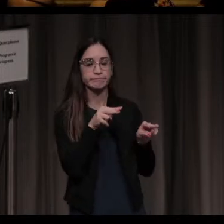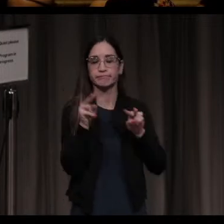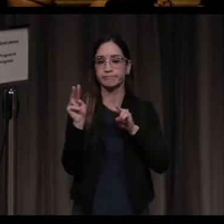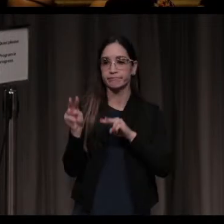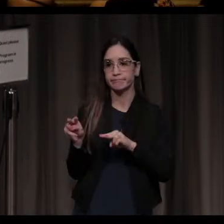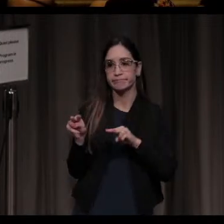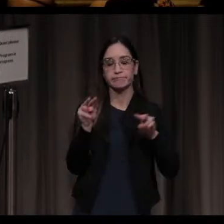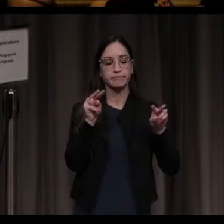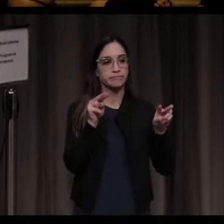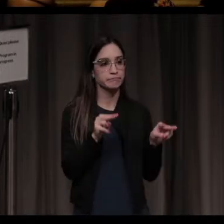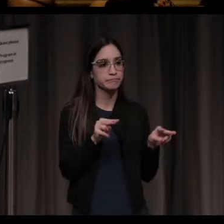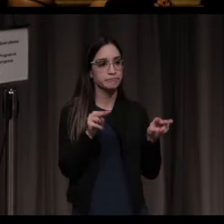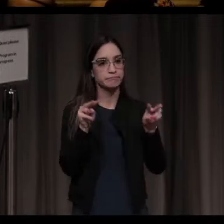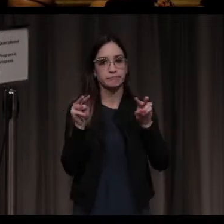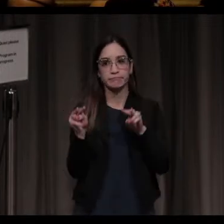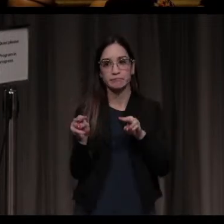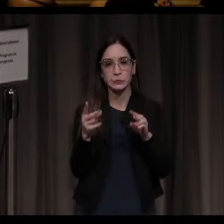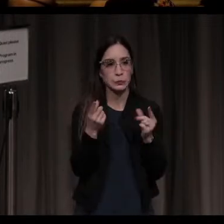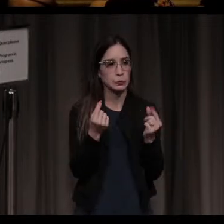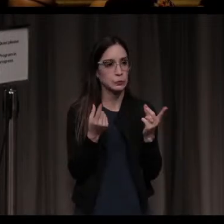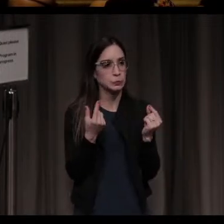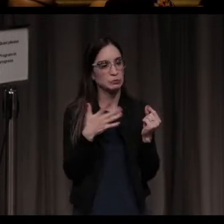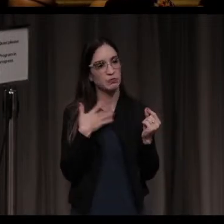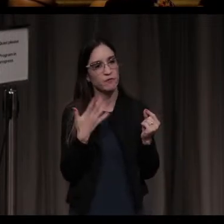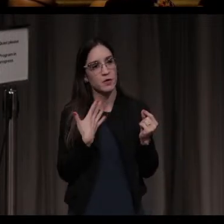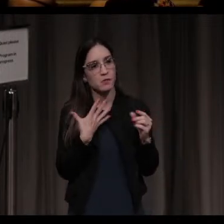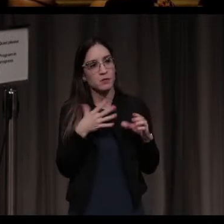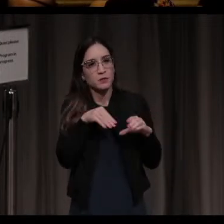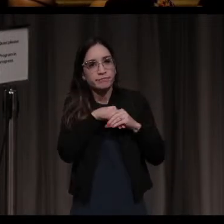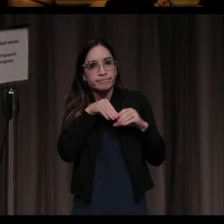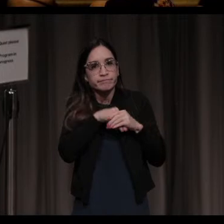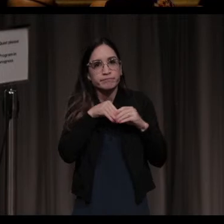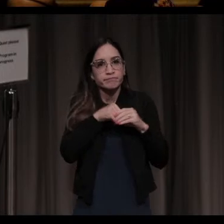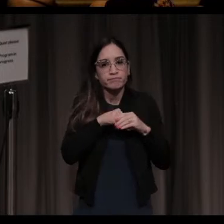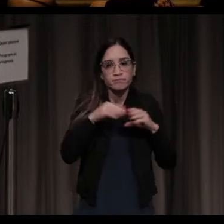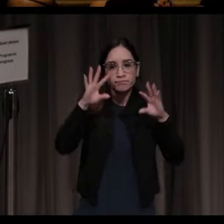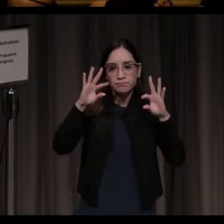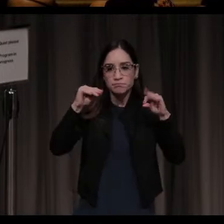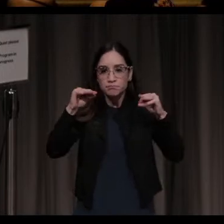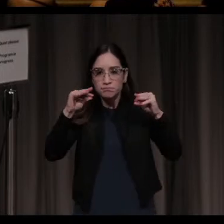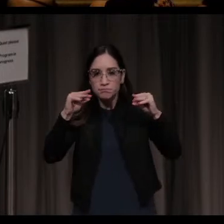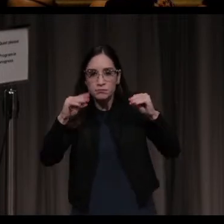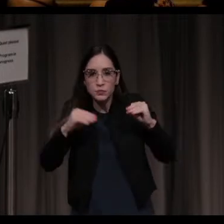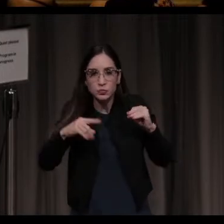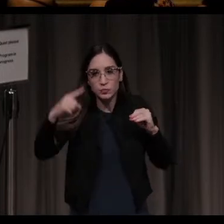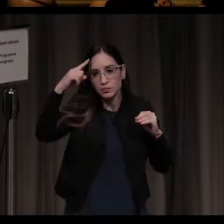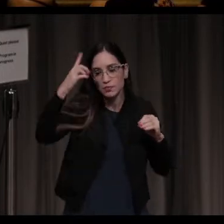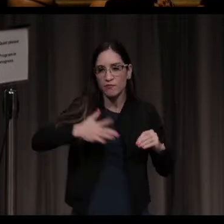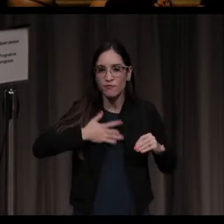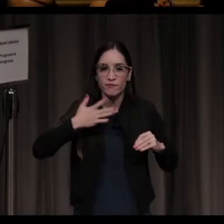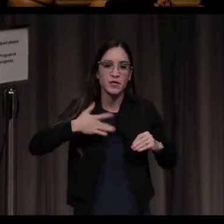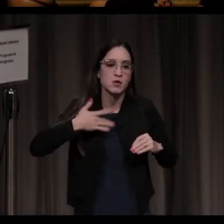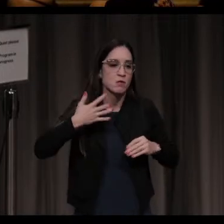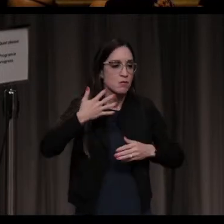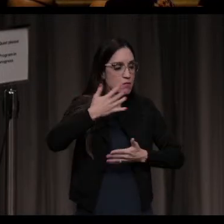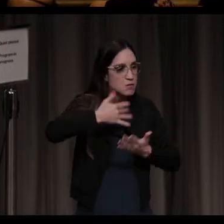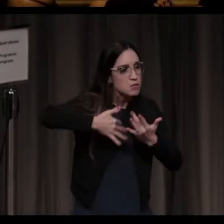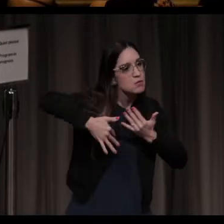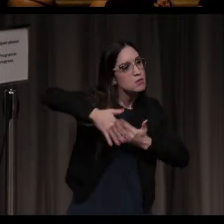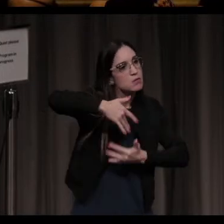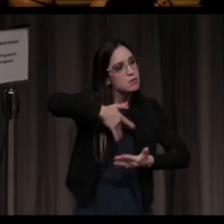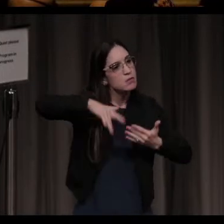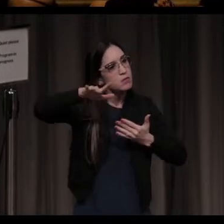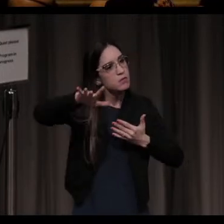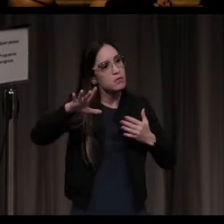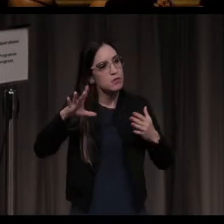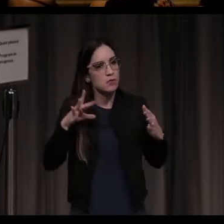trees, and maybe kind of close your eyes a little bit and kind of let things blur. And what is it that stays with you? What endures?